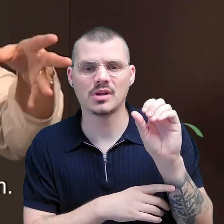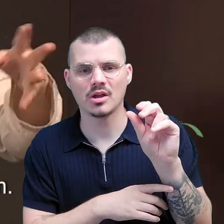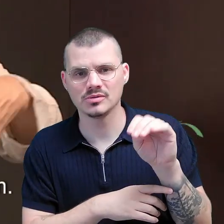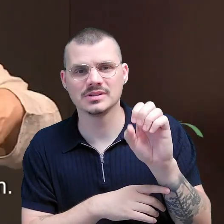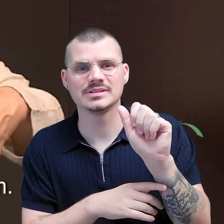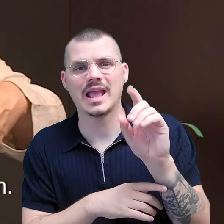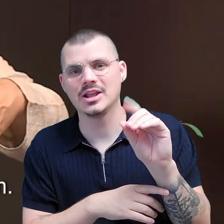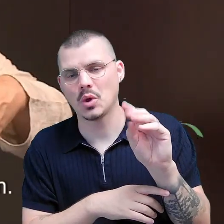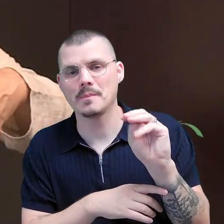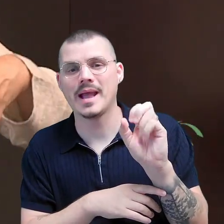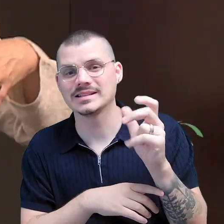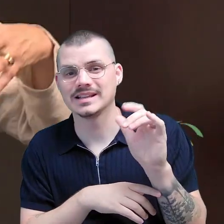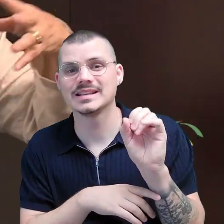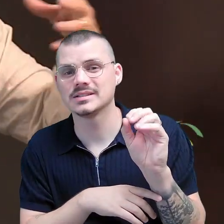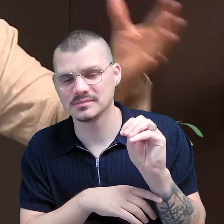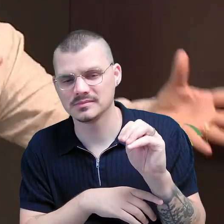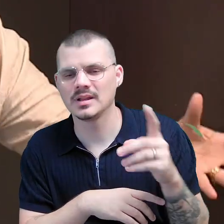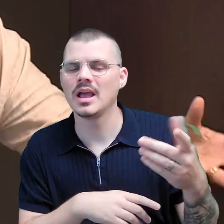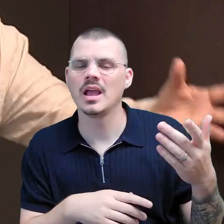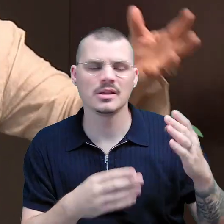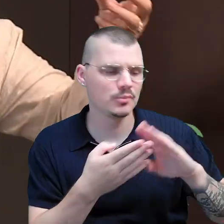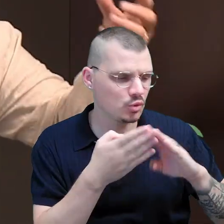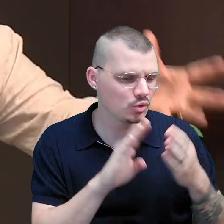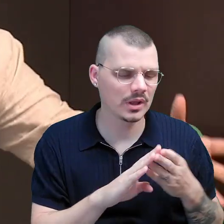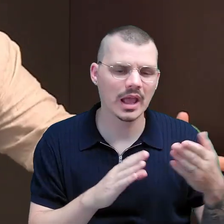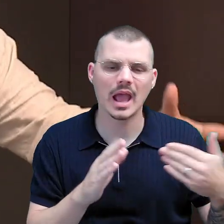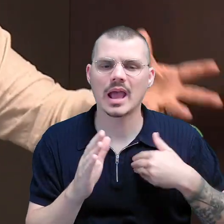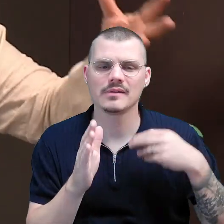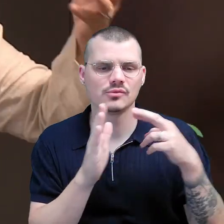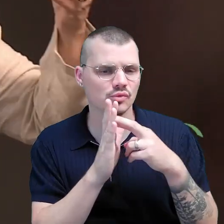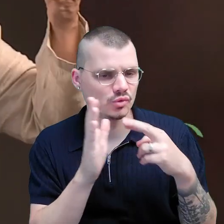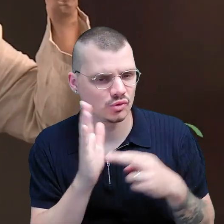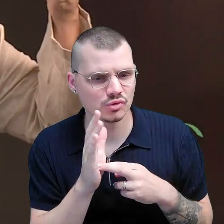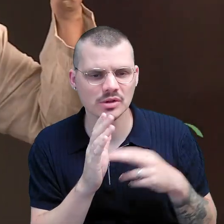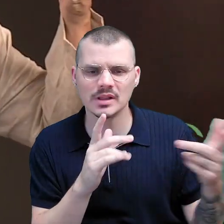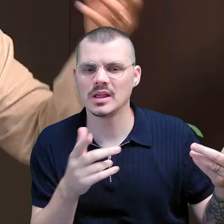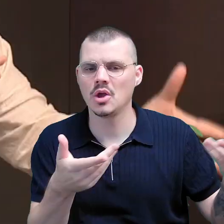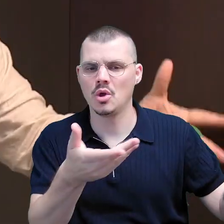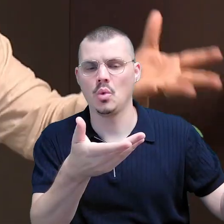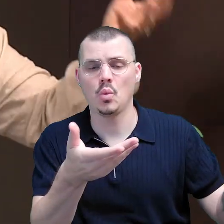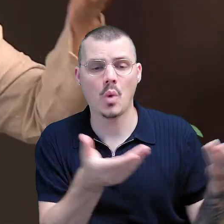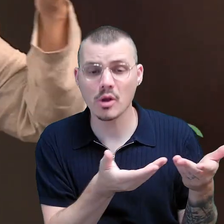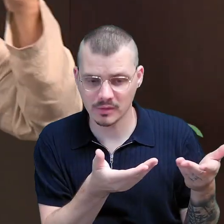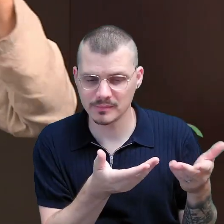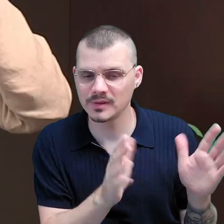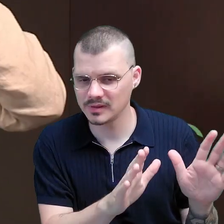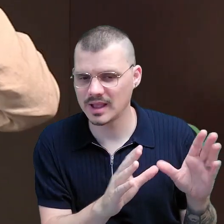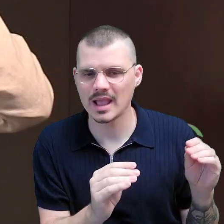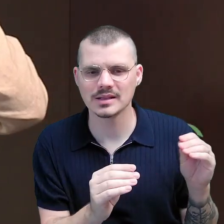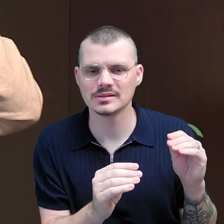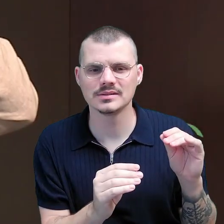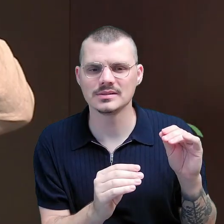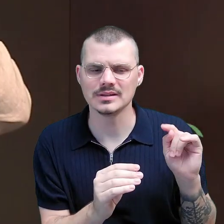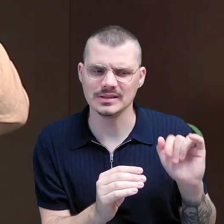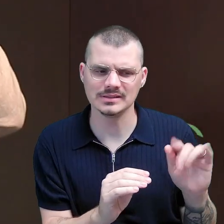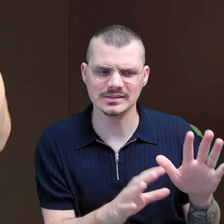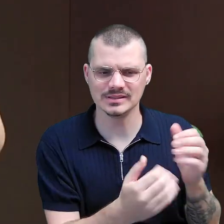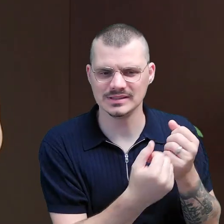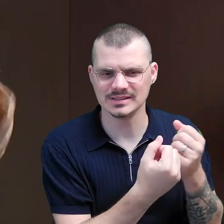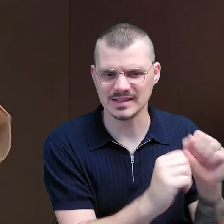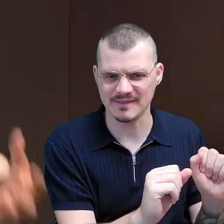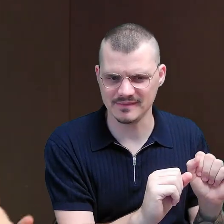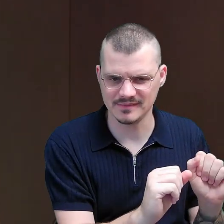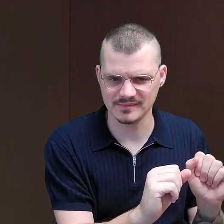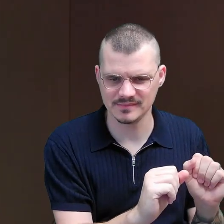dominance, sadomasochism. It's a community, it's got rules, it's welcoming, and it's